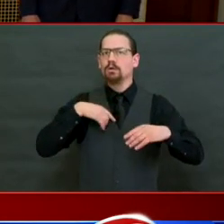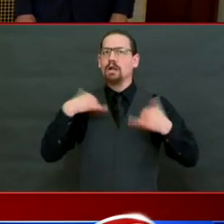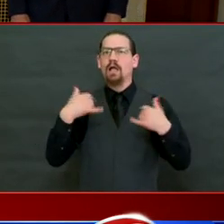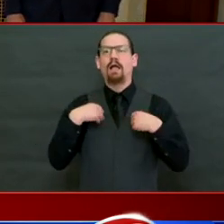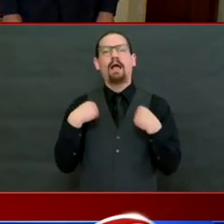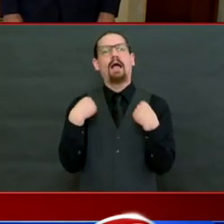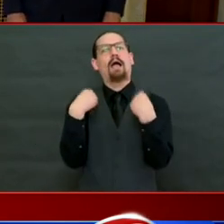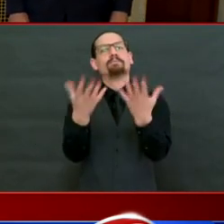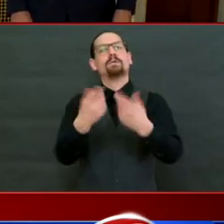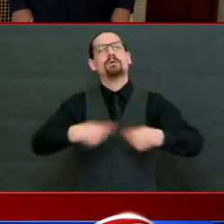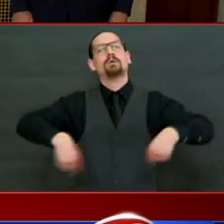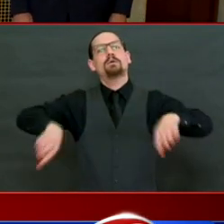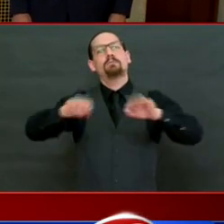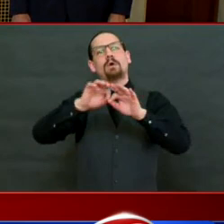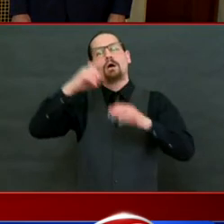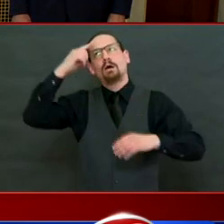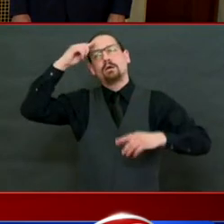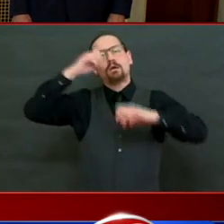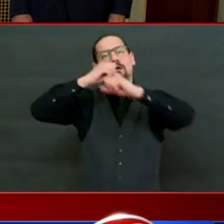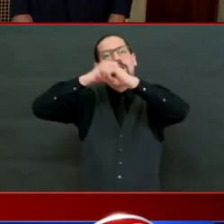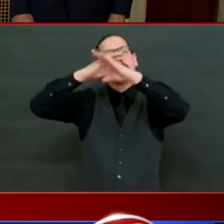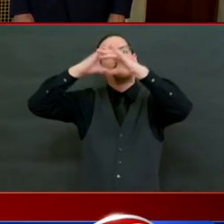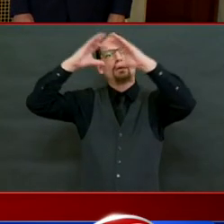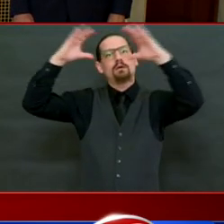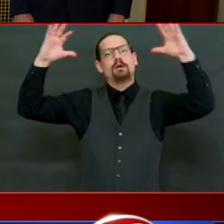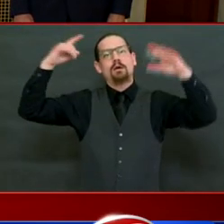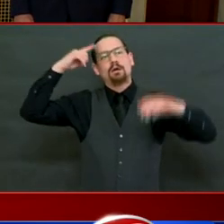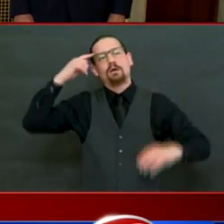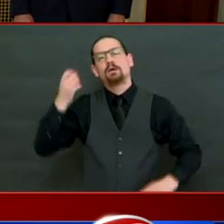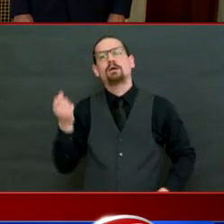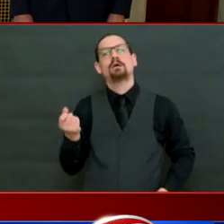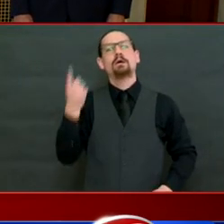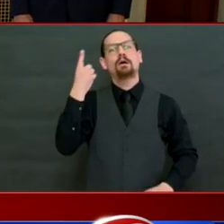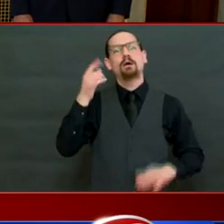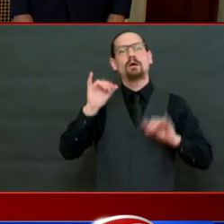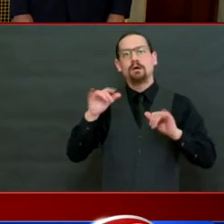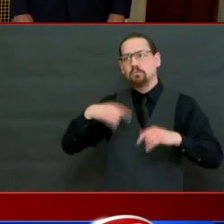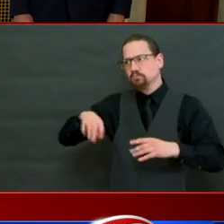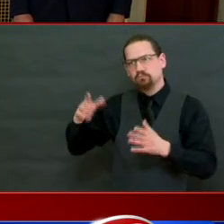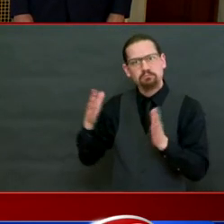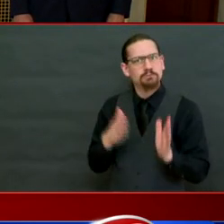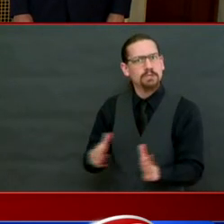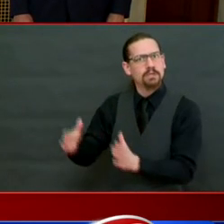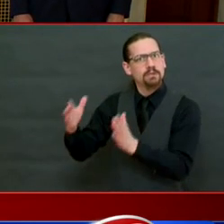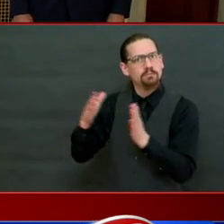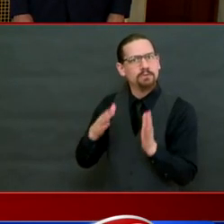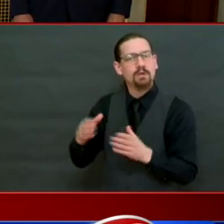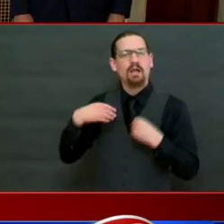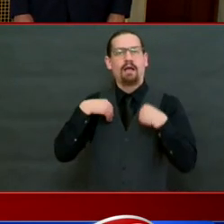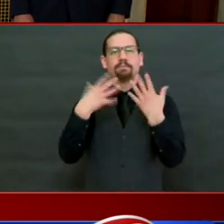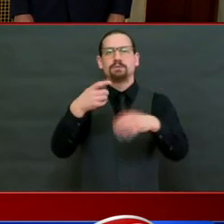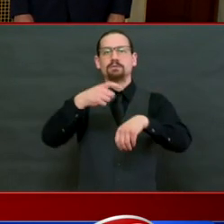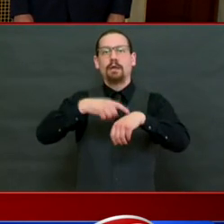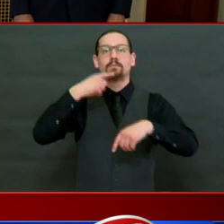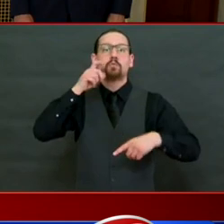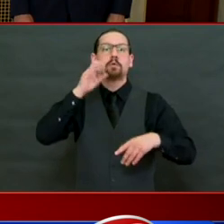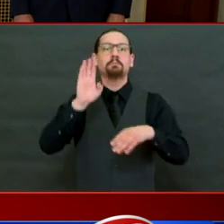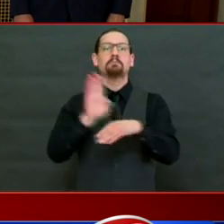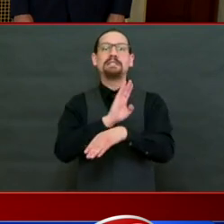important that families, small businesses, businesses have a couple weeks to get their brain around what life might be